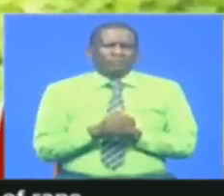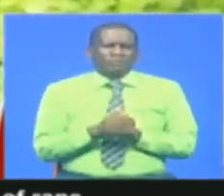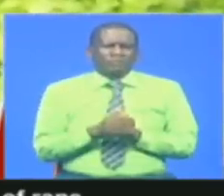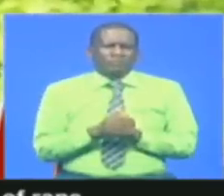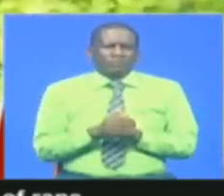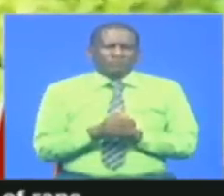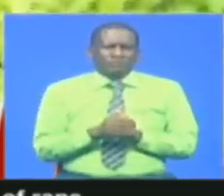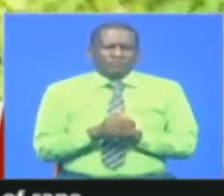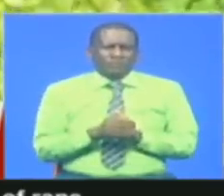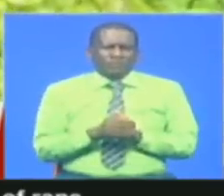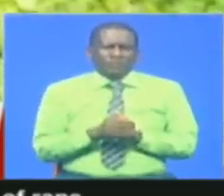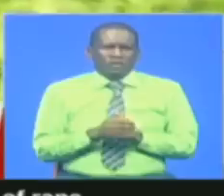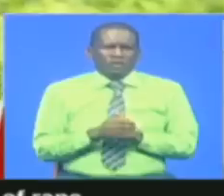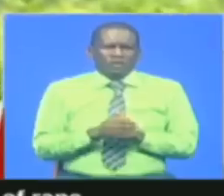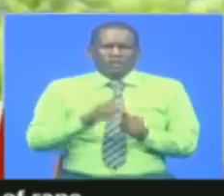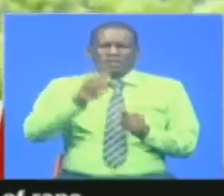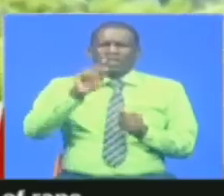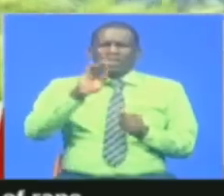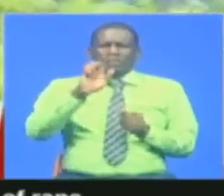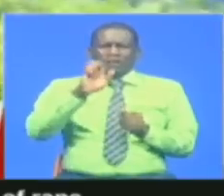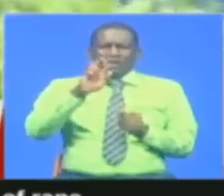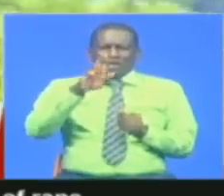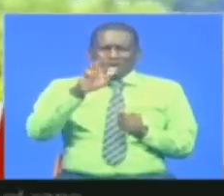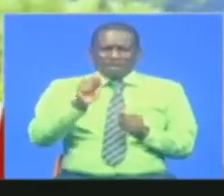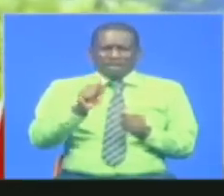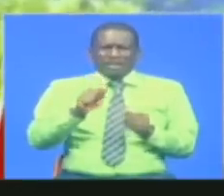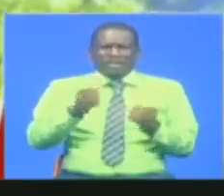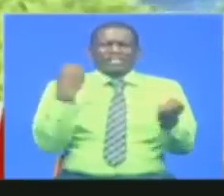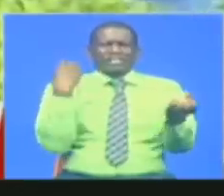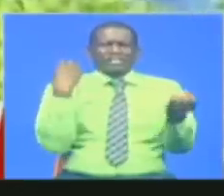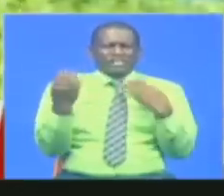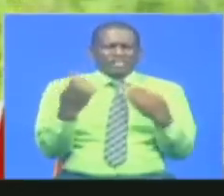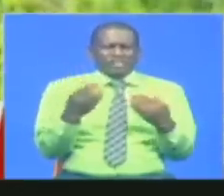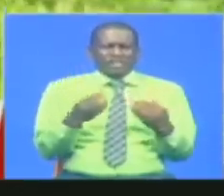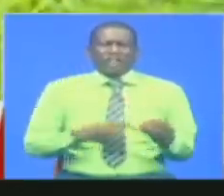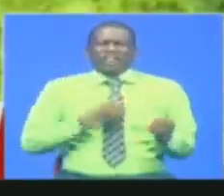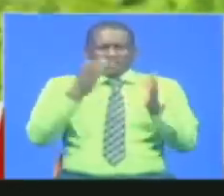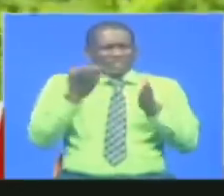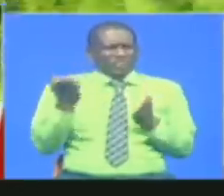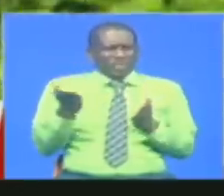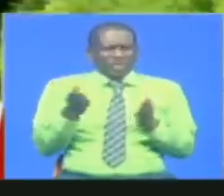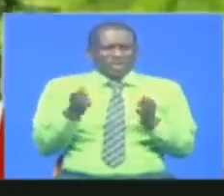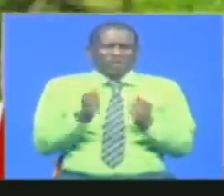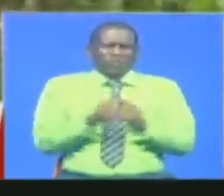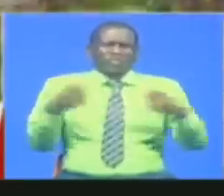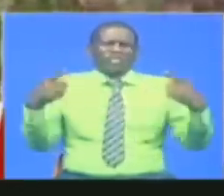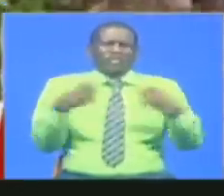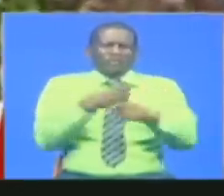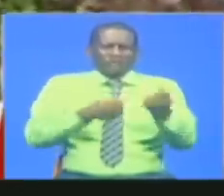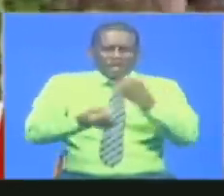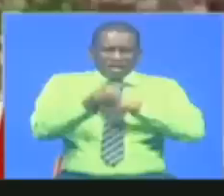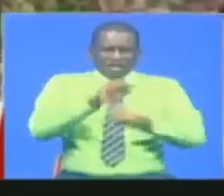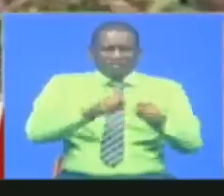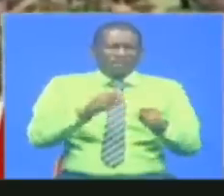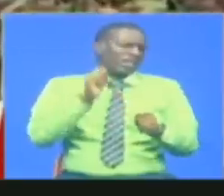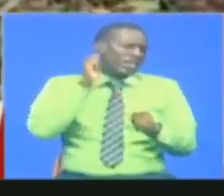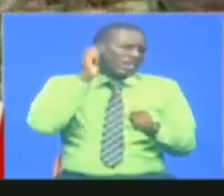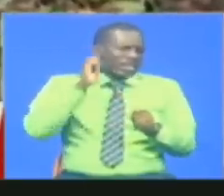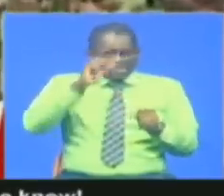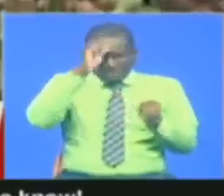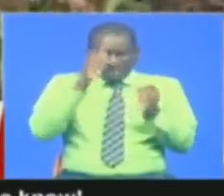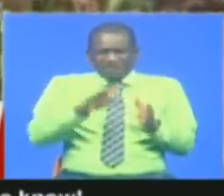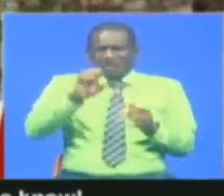Kibore Tea Plantation had an unusual guest this afternoon, coupled with unusual activities. Nandi Governor Stephen